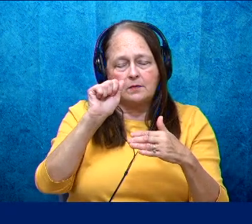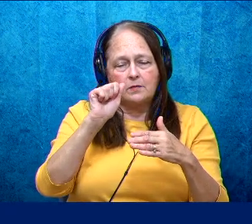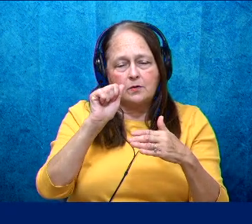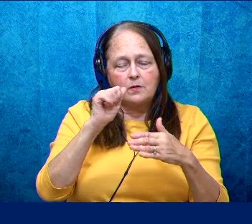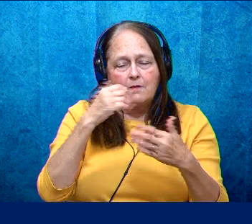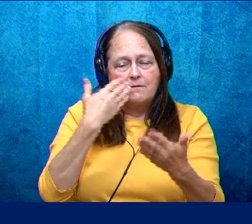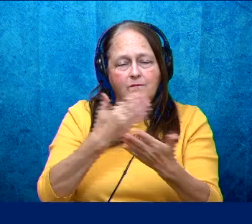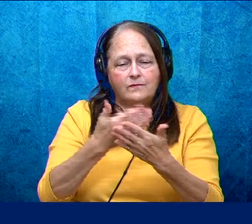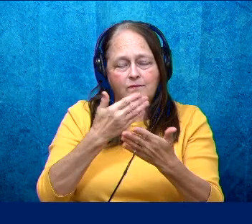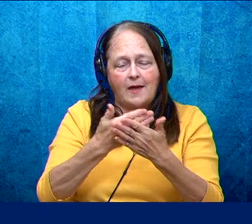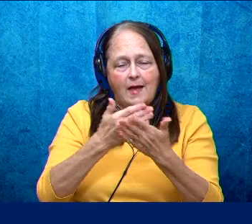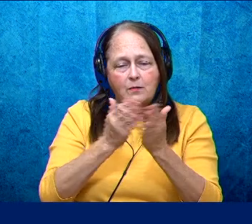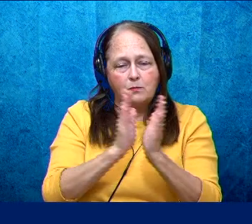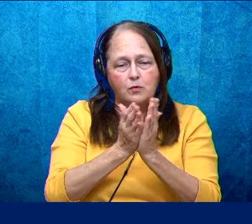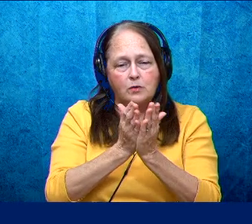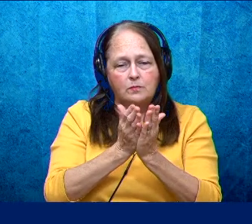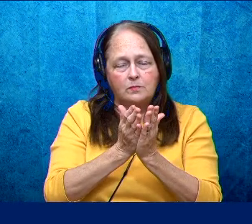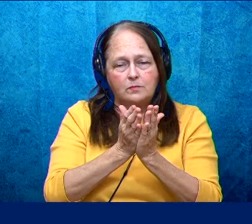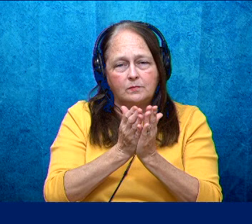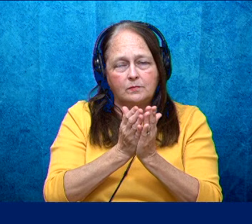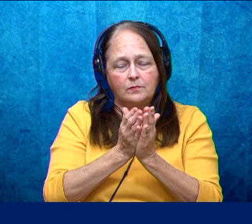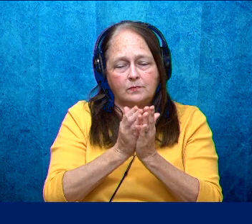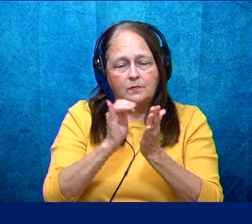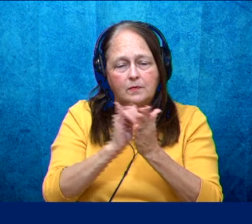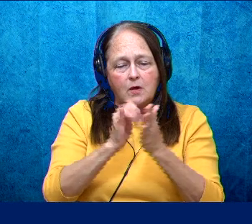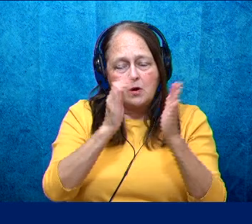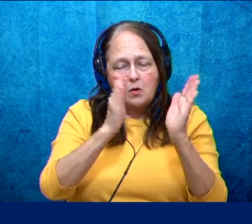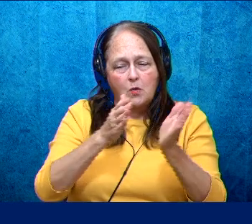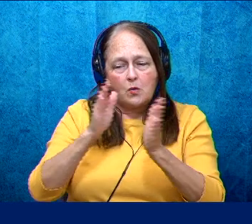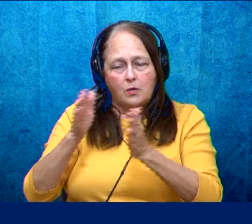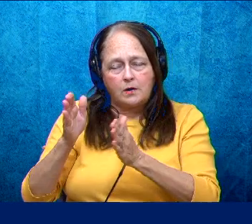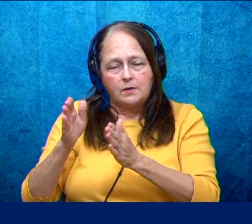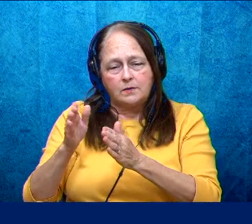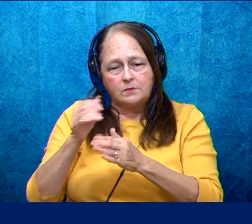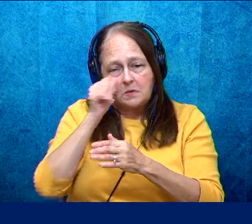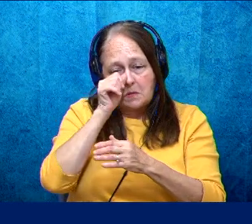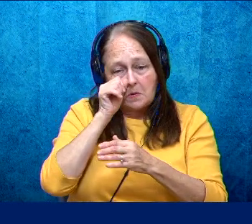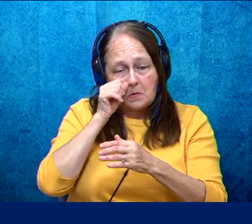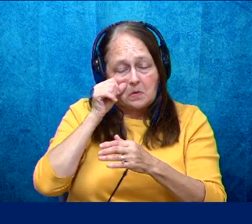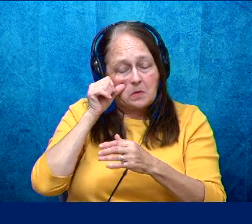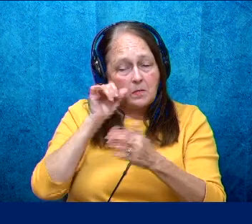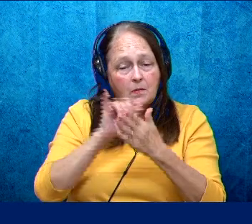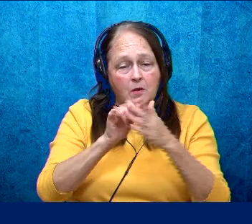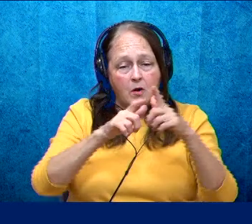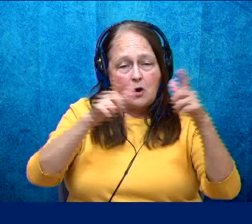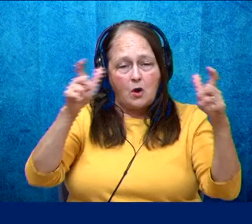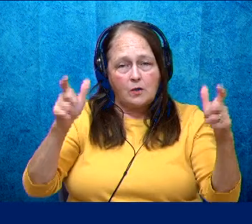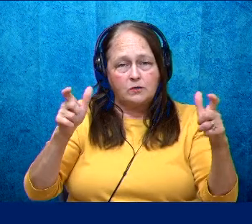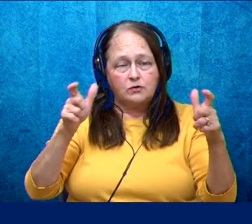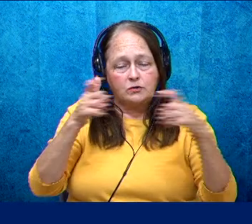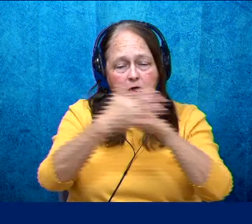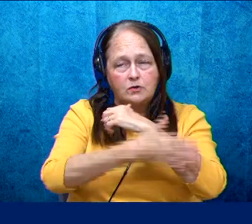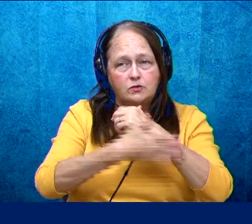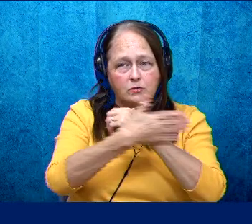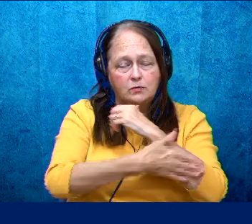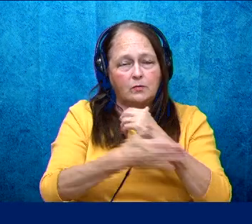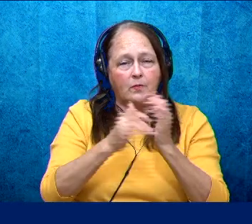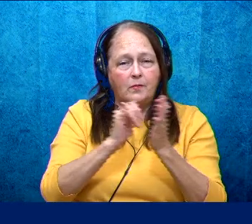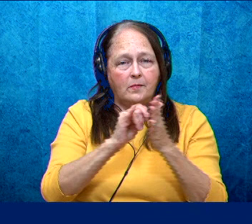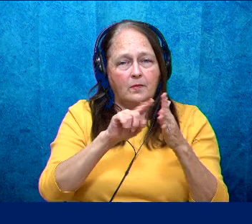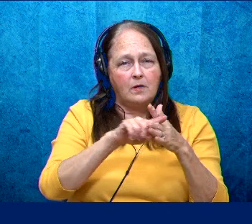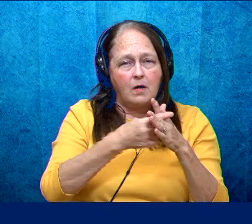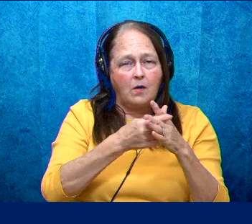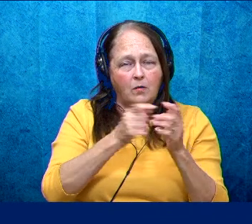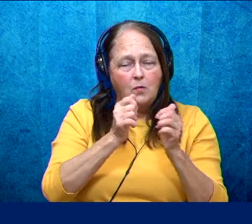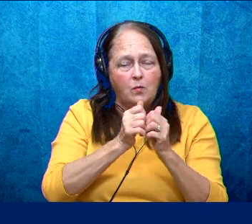is a reputable source. This table is organized. You might think, well, they started with the largest country, but they did start with